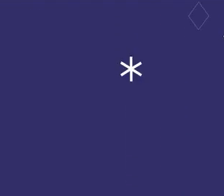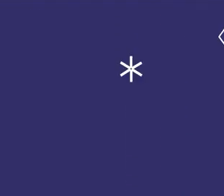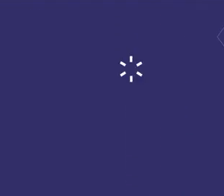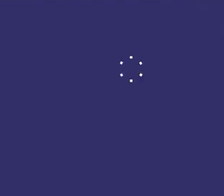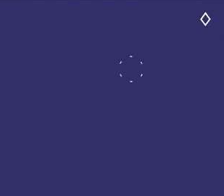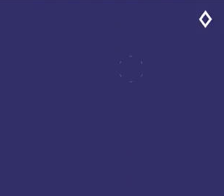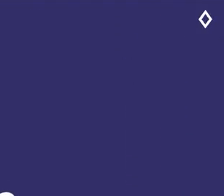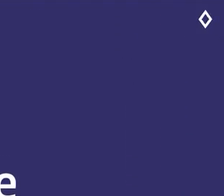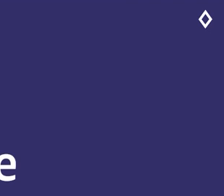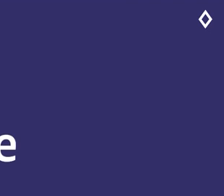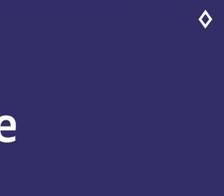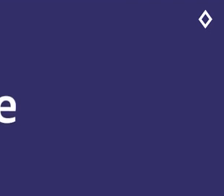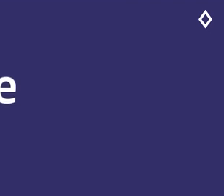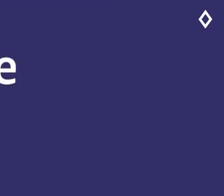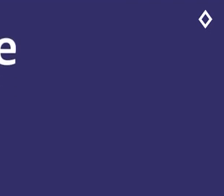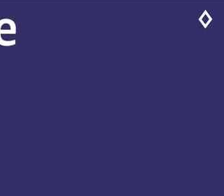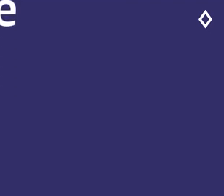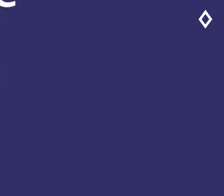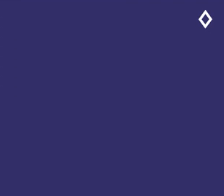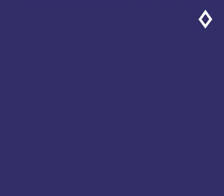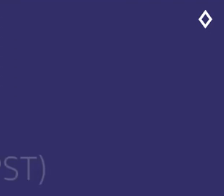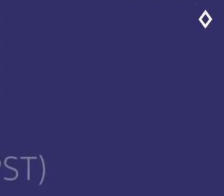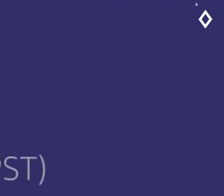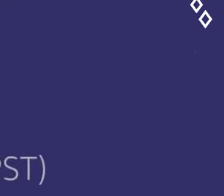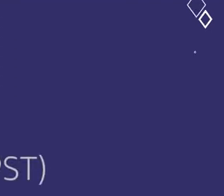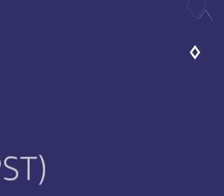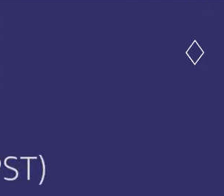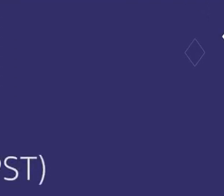Thank you.